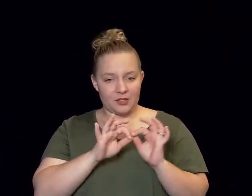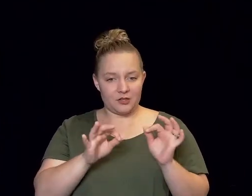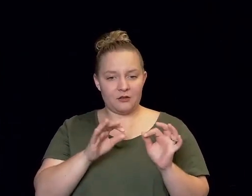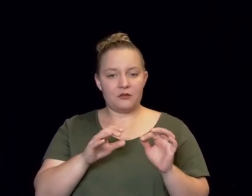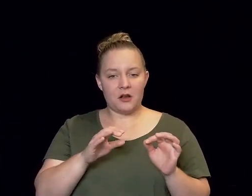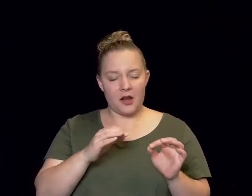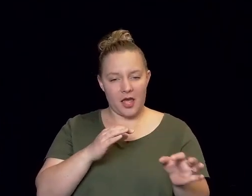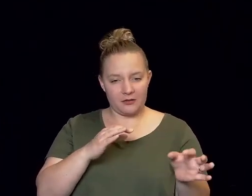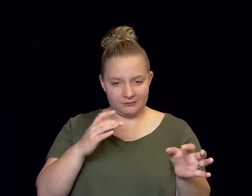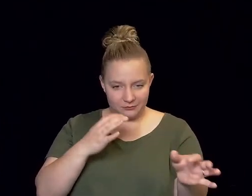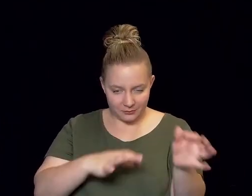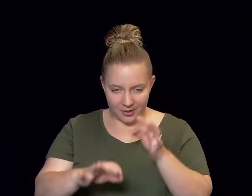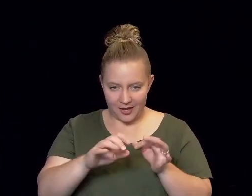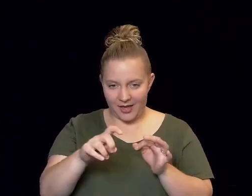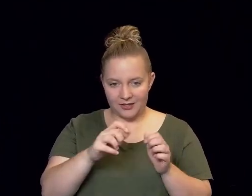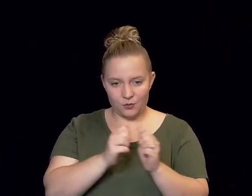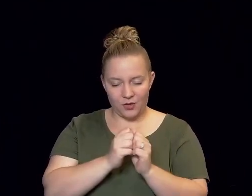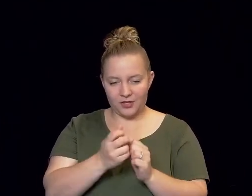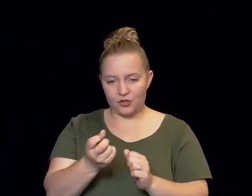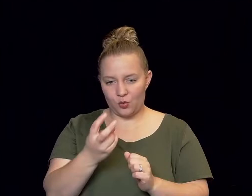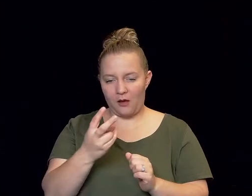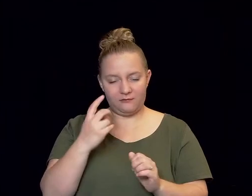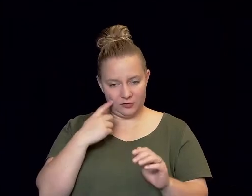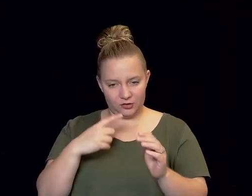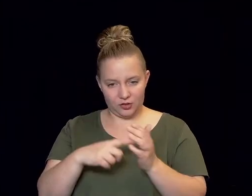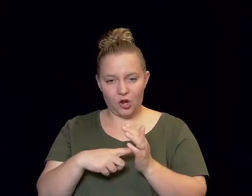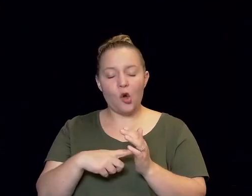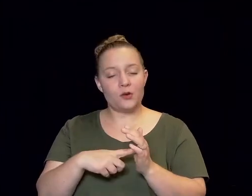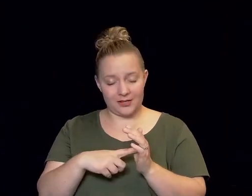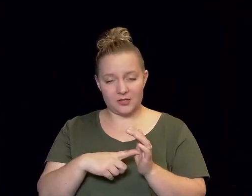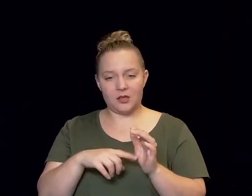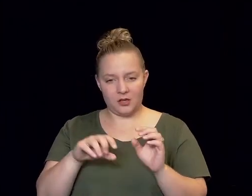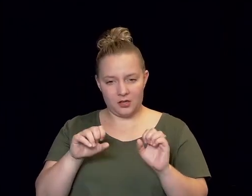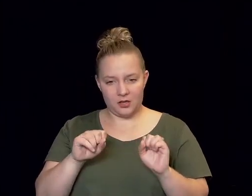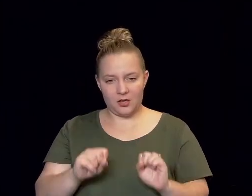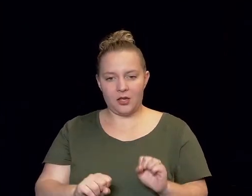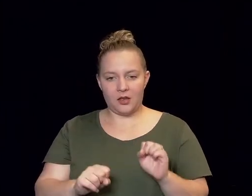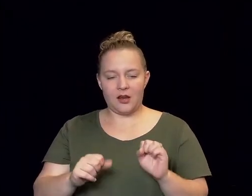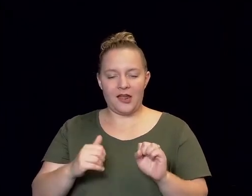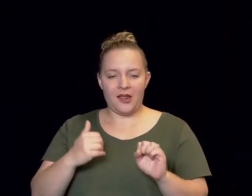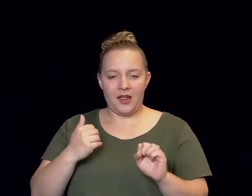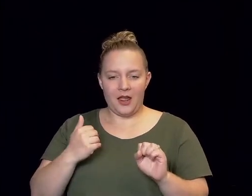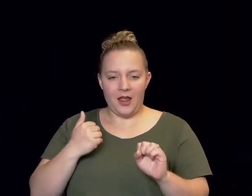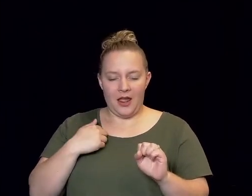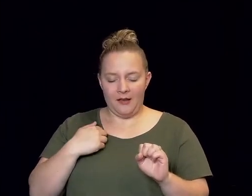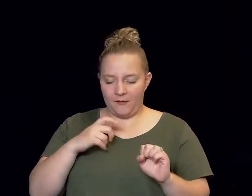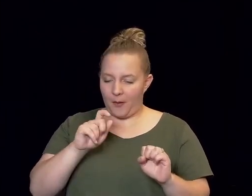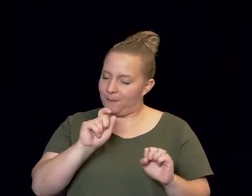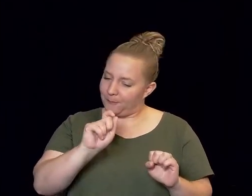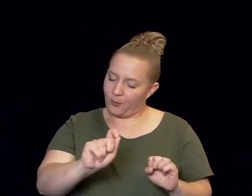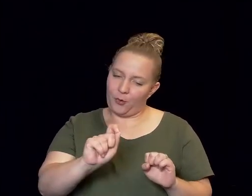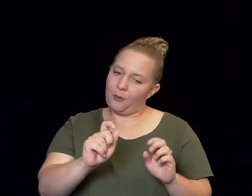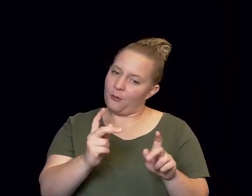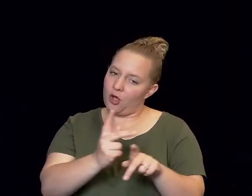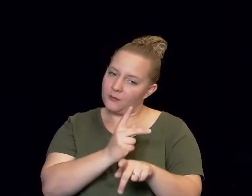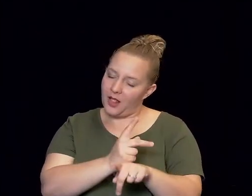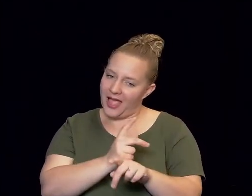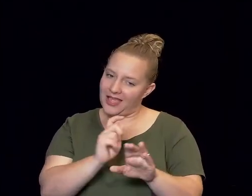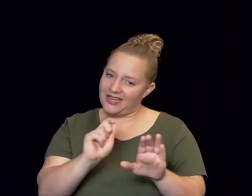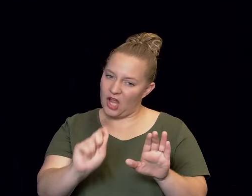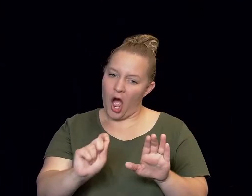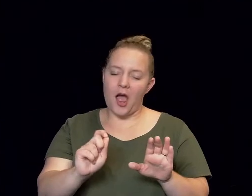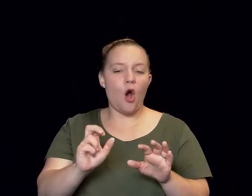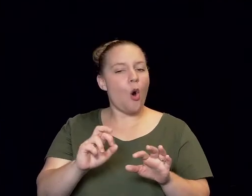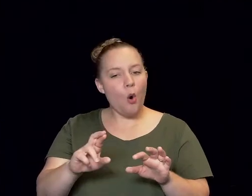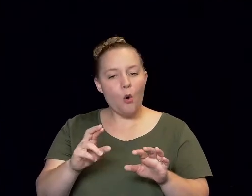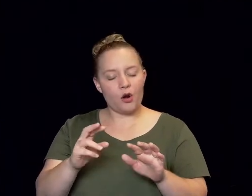12. So notice that here you can put it with like the multiplication symbol like that, the dot, or you